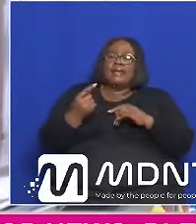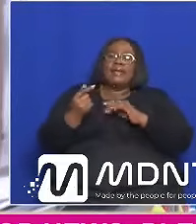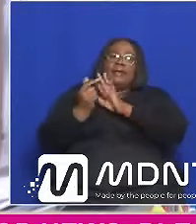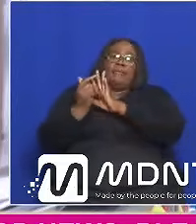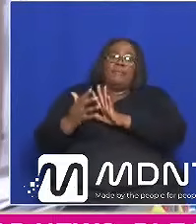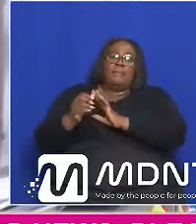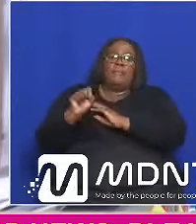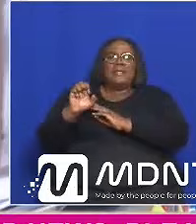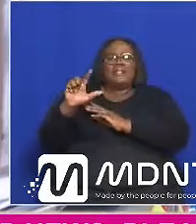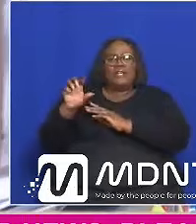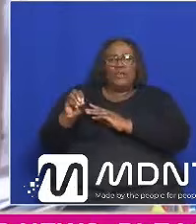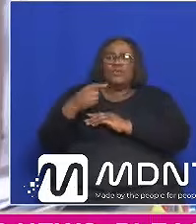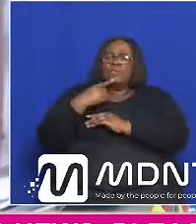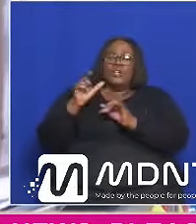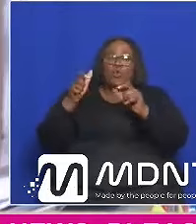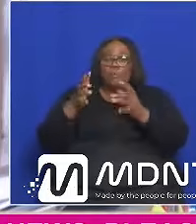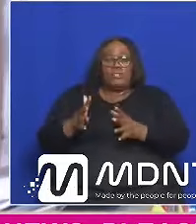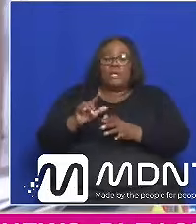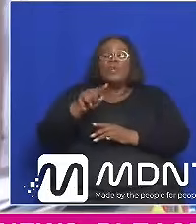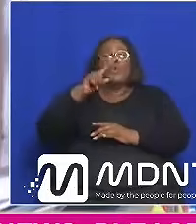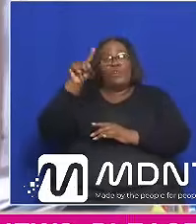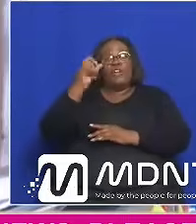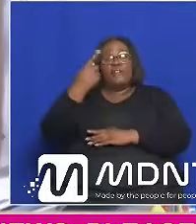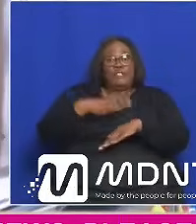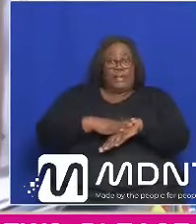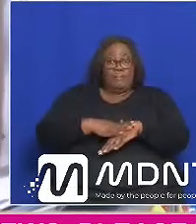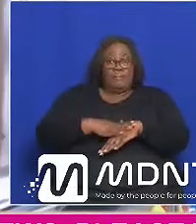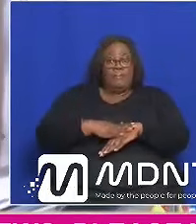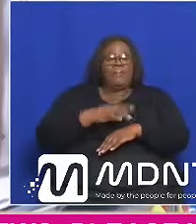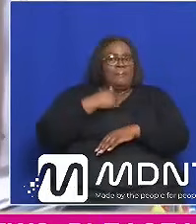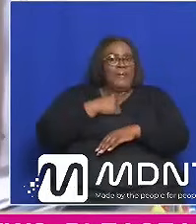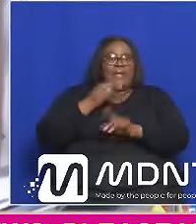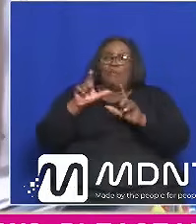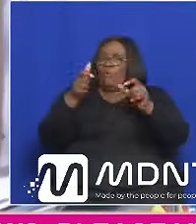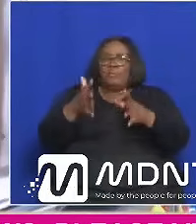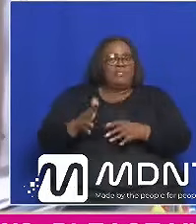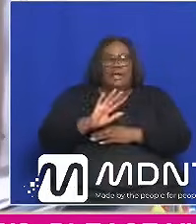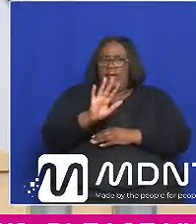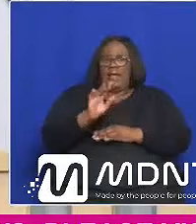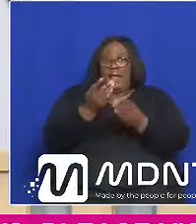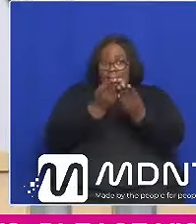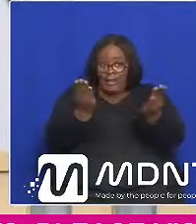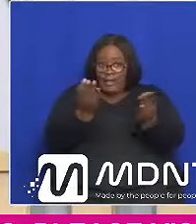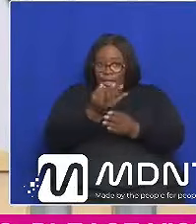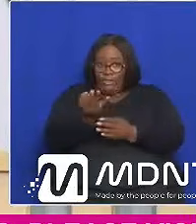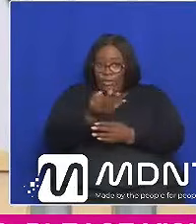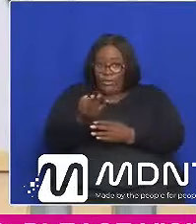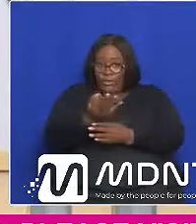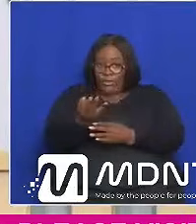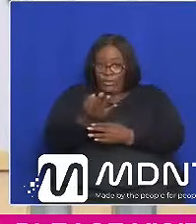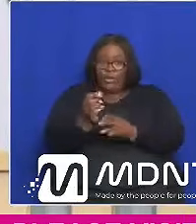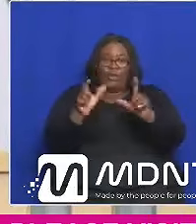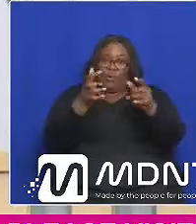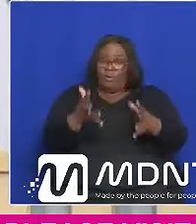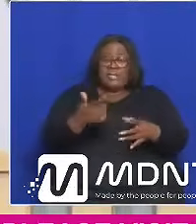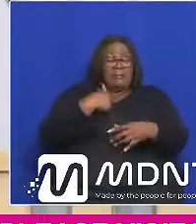Commissioner. Actually, you were correct the first time around. I'm not a commissioner. They are the commissioners. You are going to get me into trouble. oh, I'm